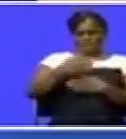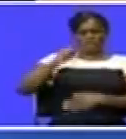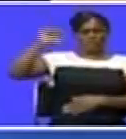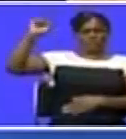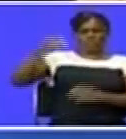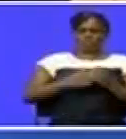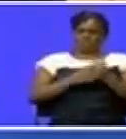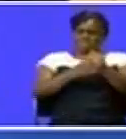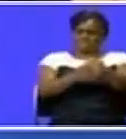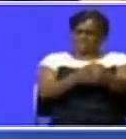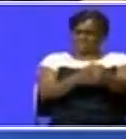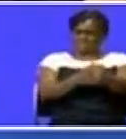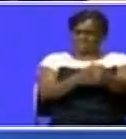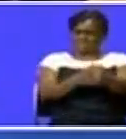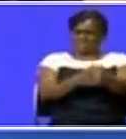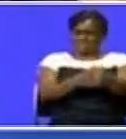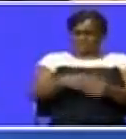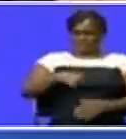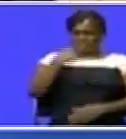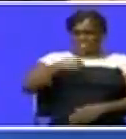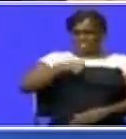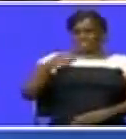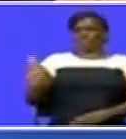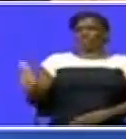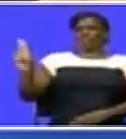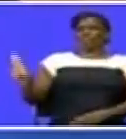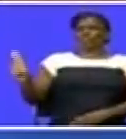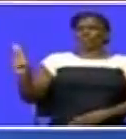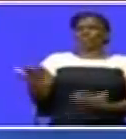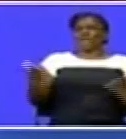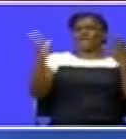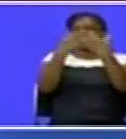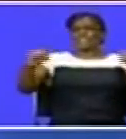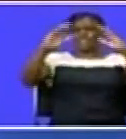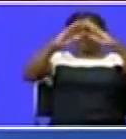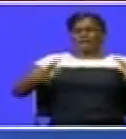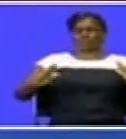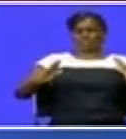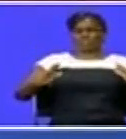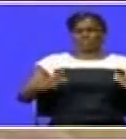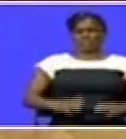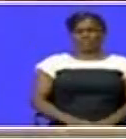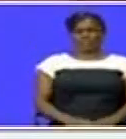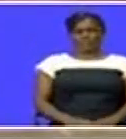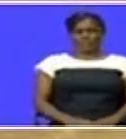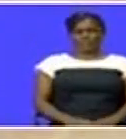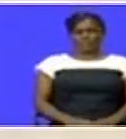leaders from Kitui County paid President Uhuru Kenyatta a visit at State House Nairobi.